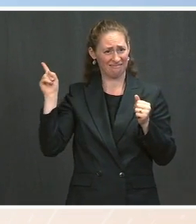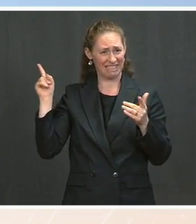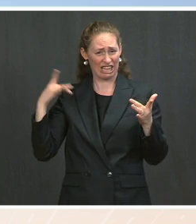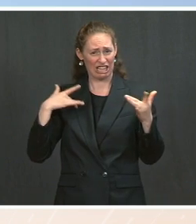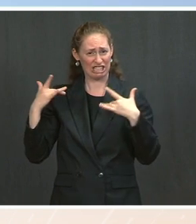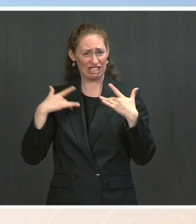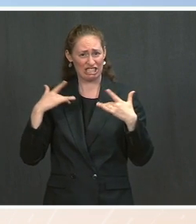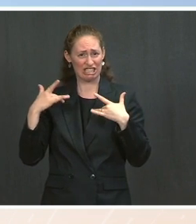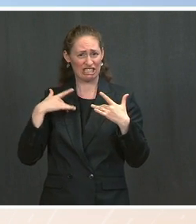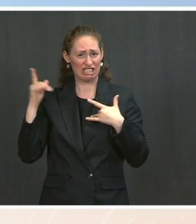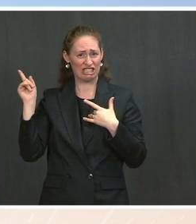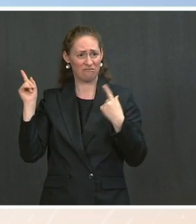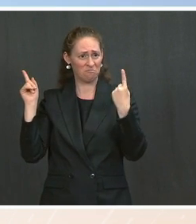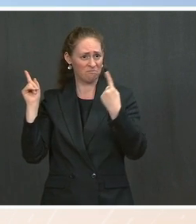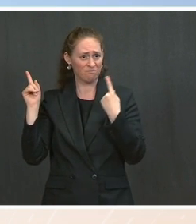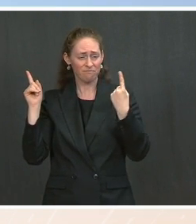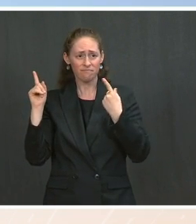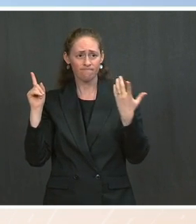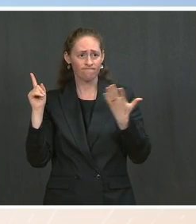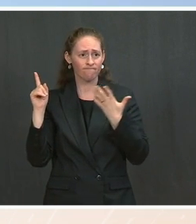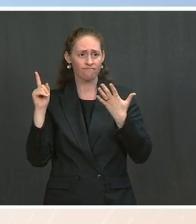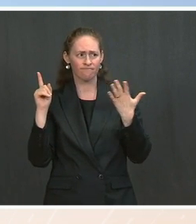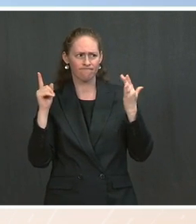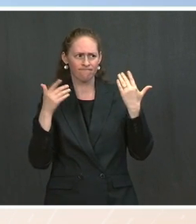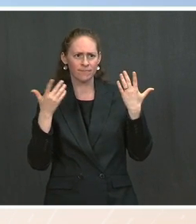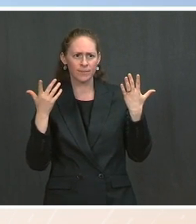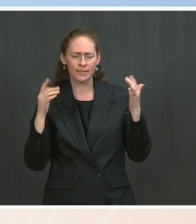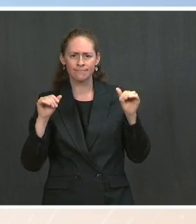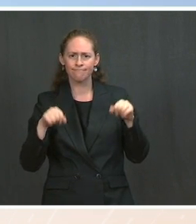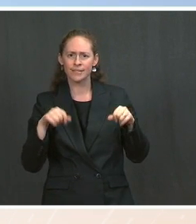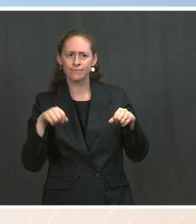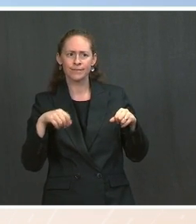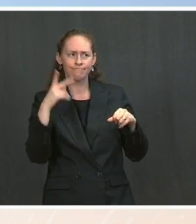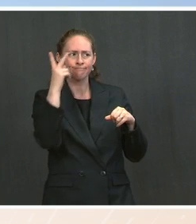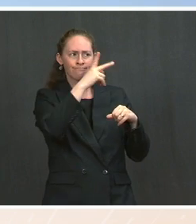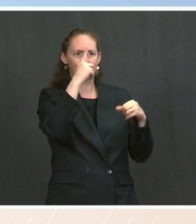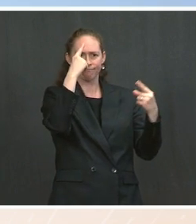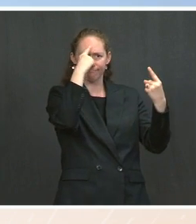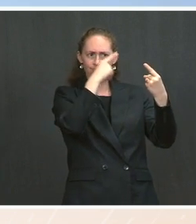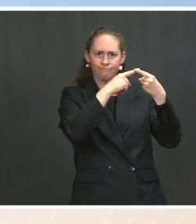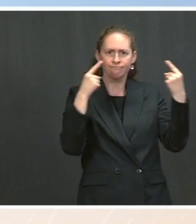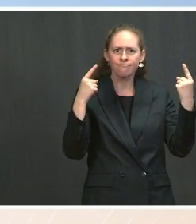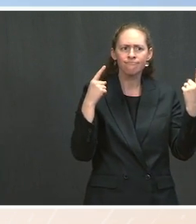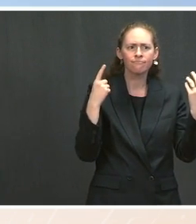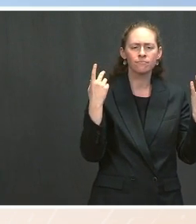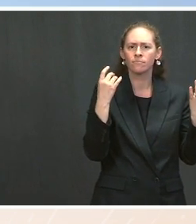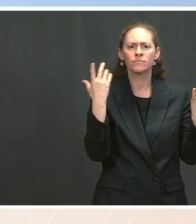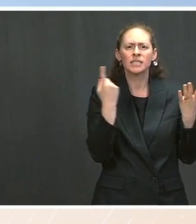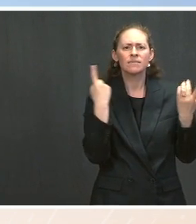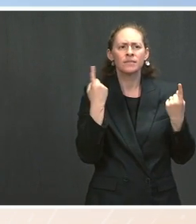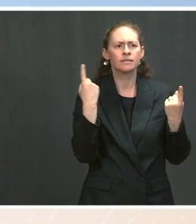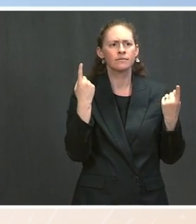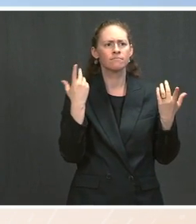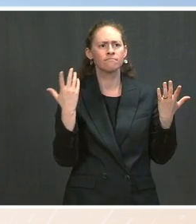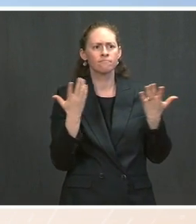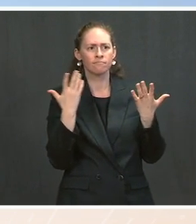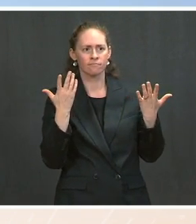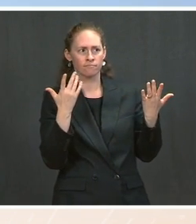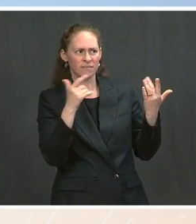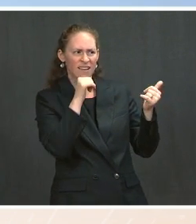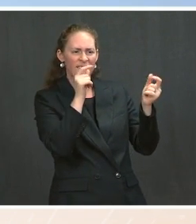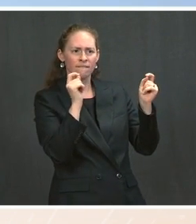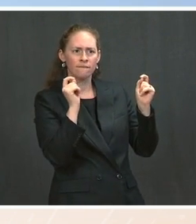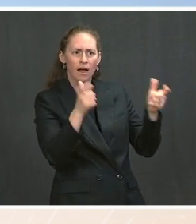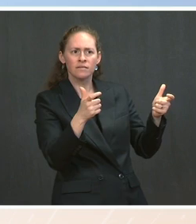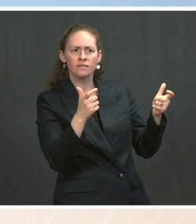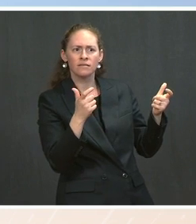was there any consternation around here as the day wore on Wednesday and moved into Thursday, that the prime minister